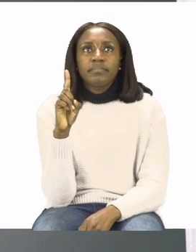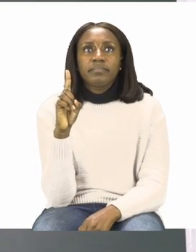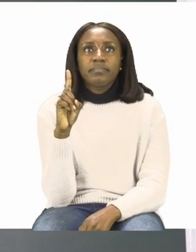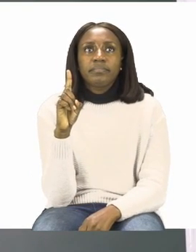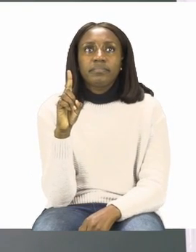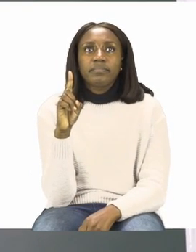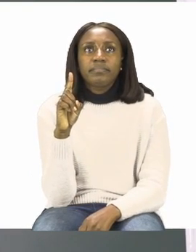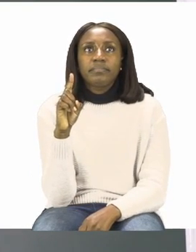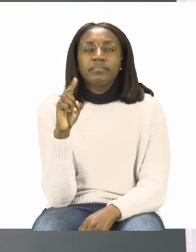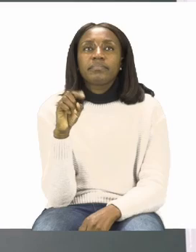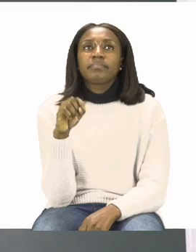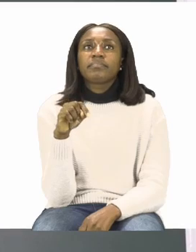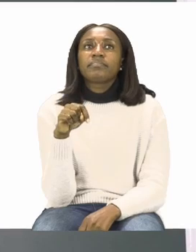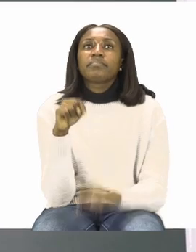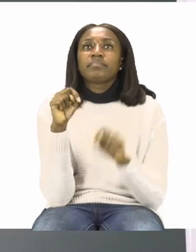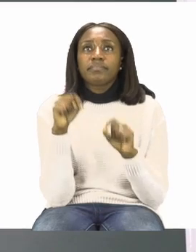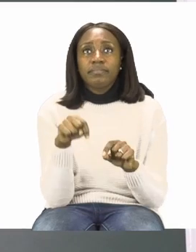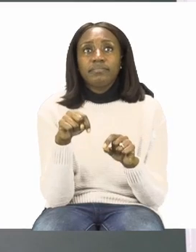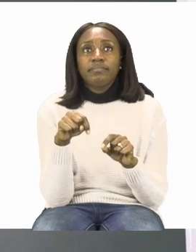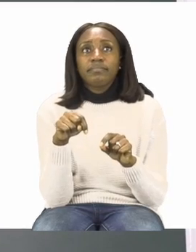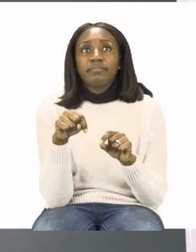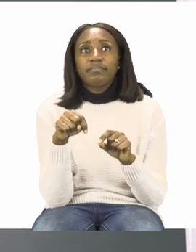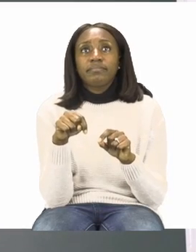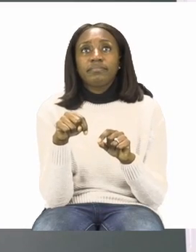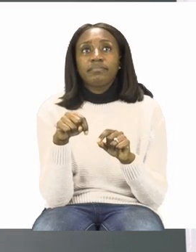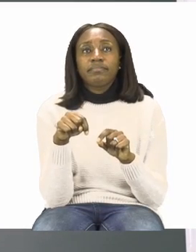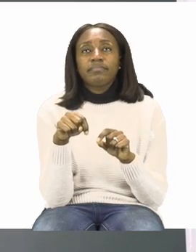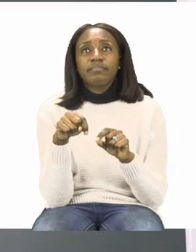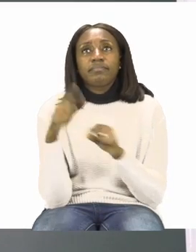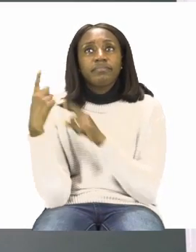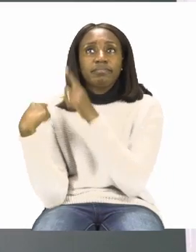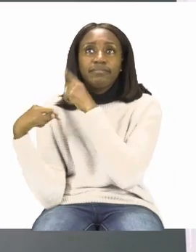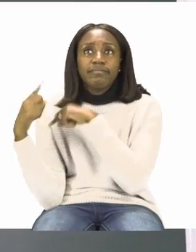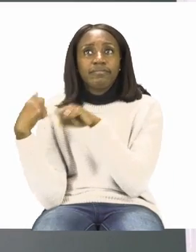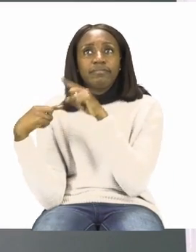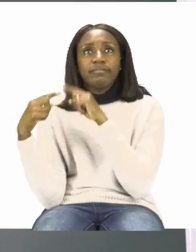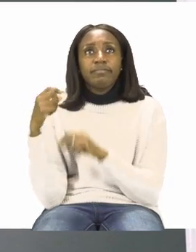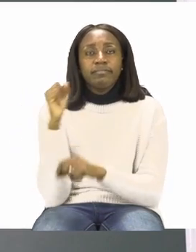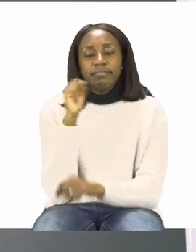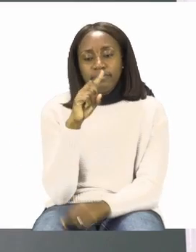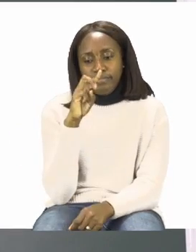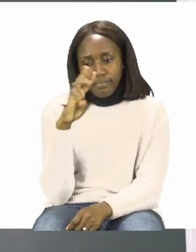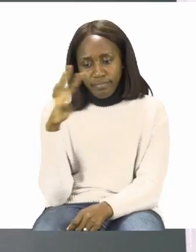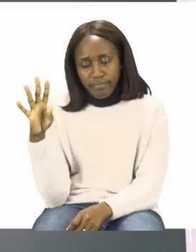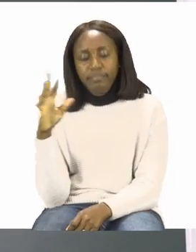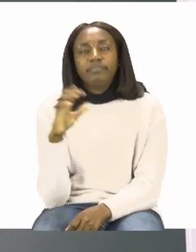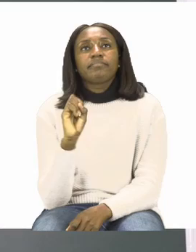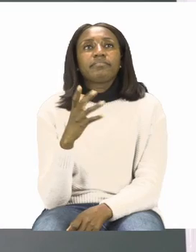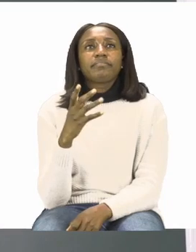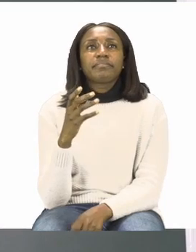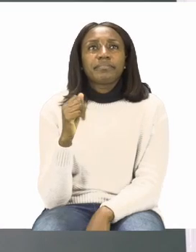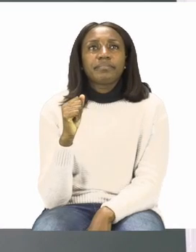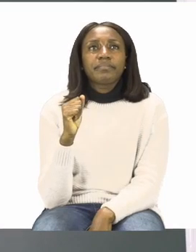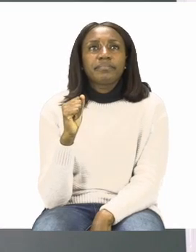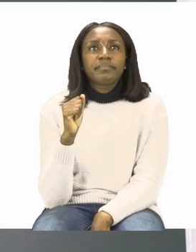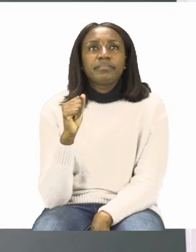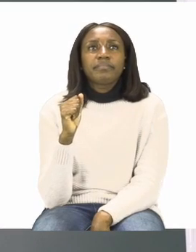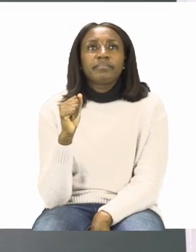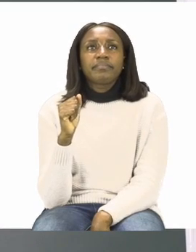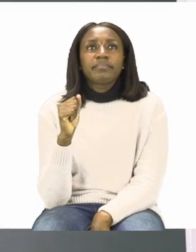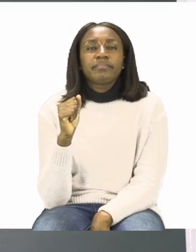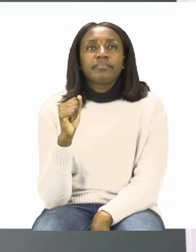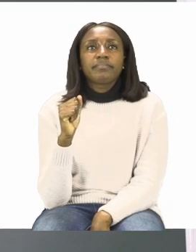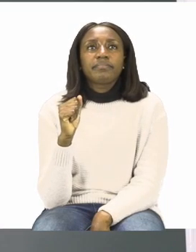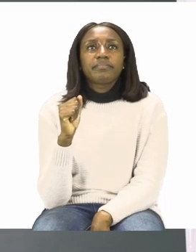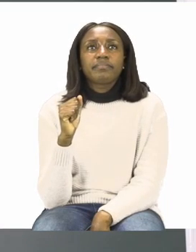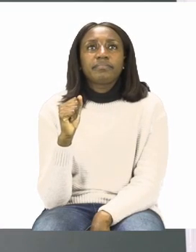So, just to recap, let's quickly go back and count one more time just to make sure we